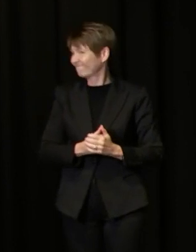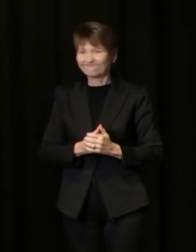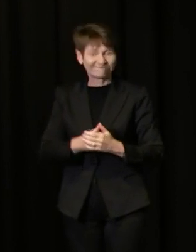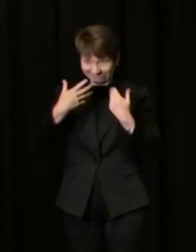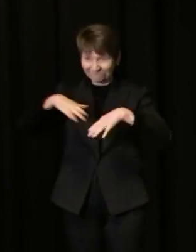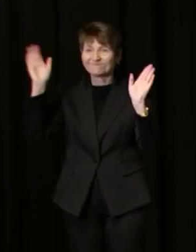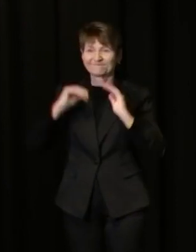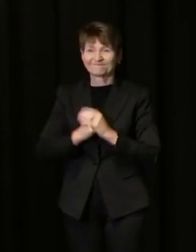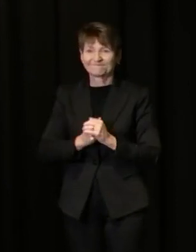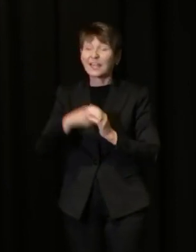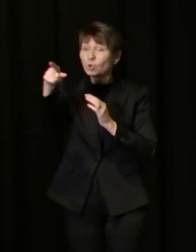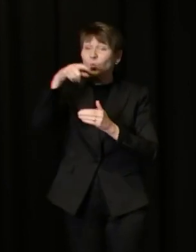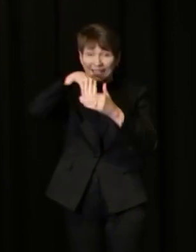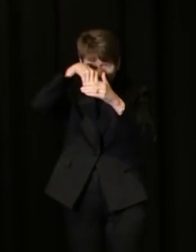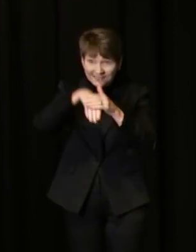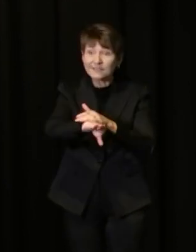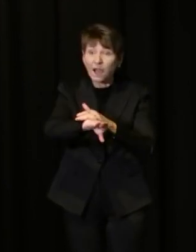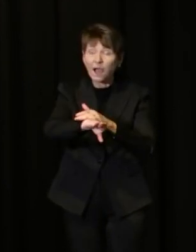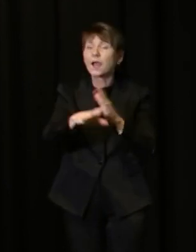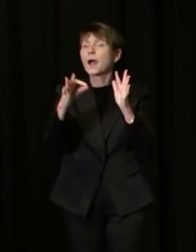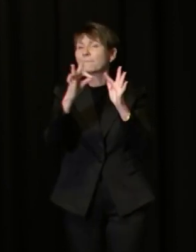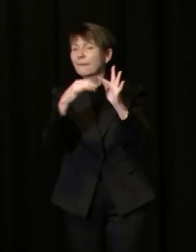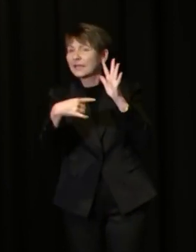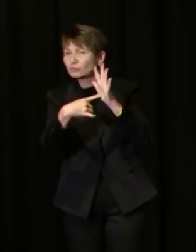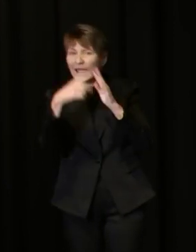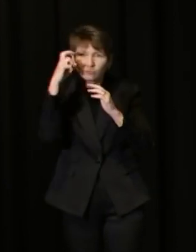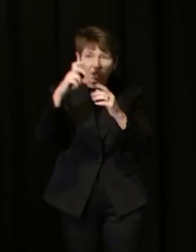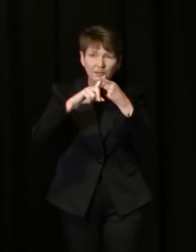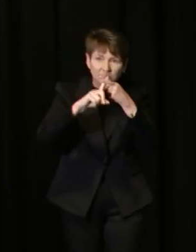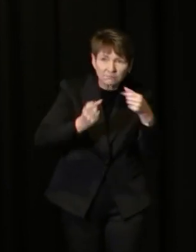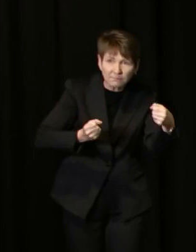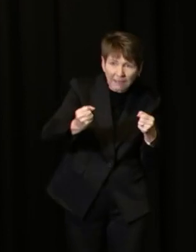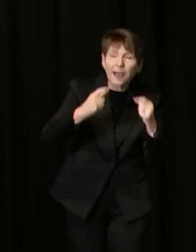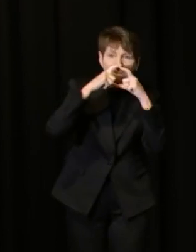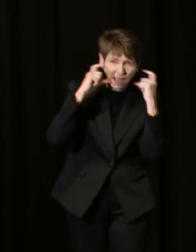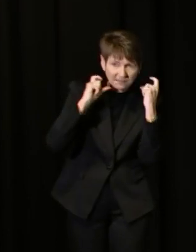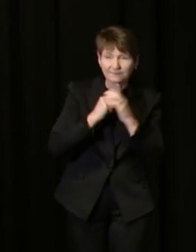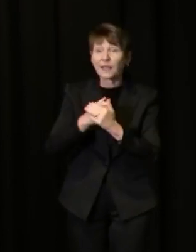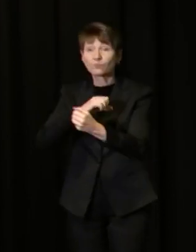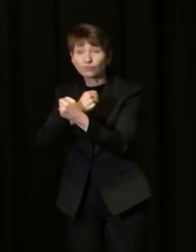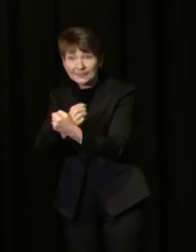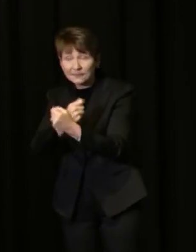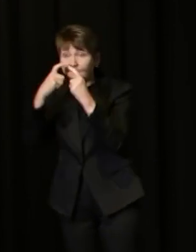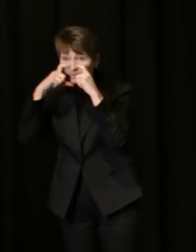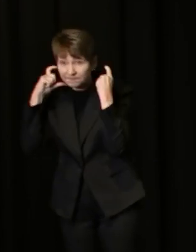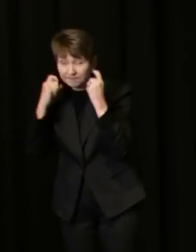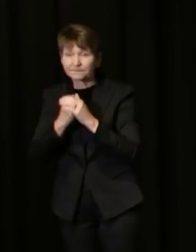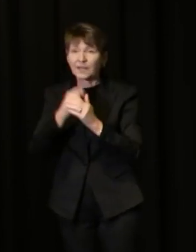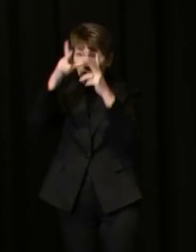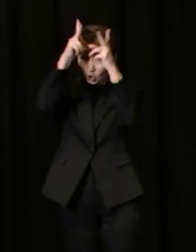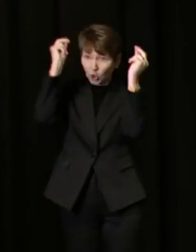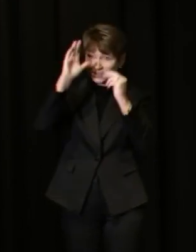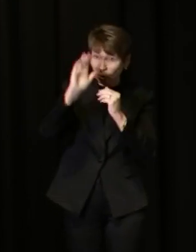in high-risk indoor settings, for instance, public transport, prisons, hospitals, aged care, to give